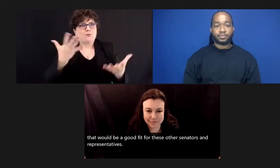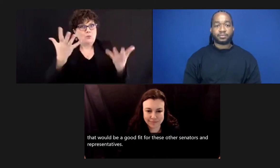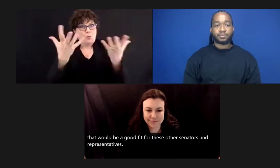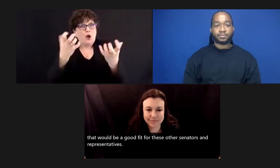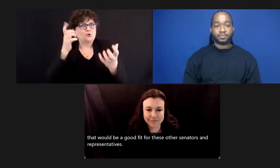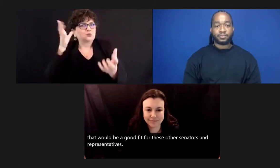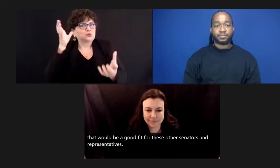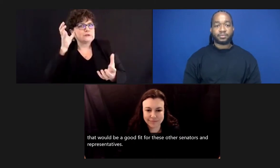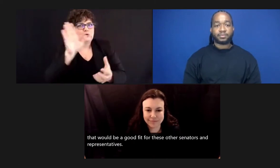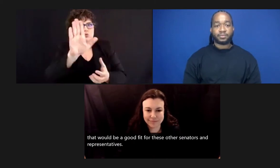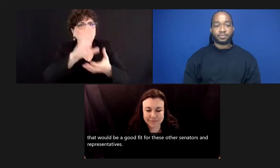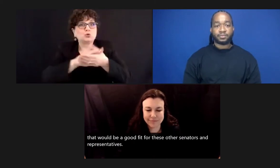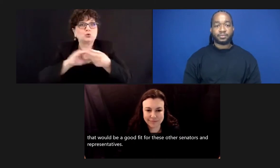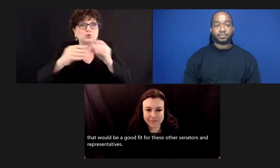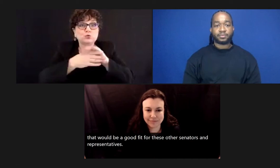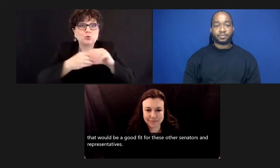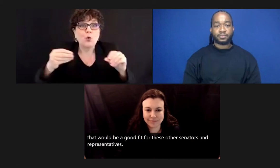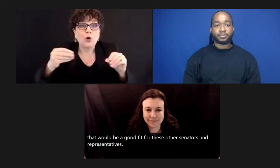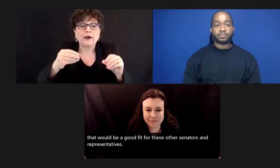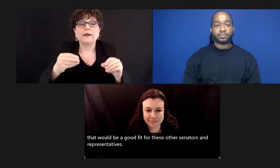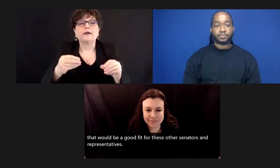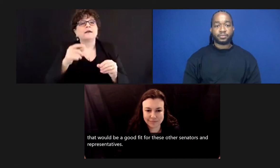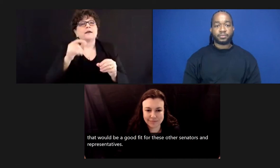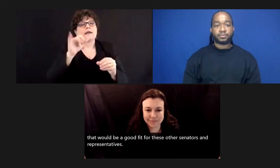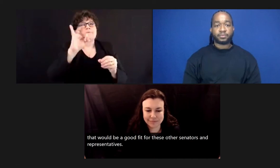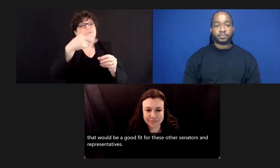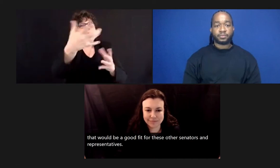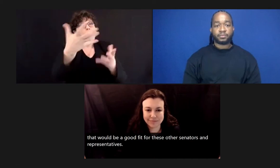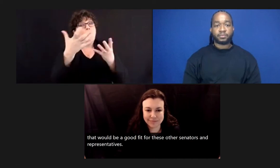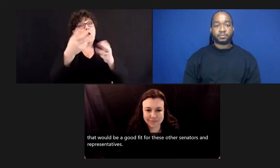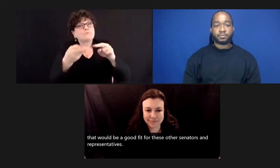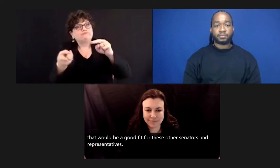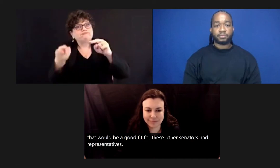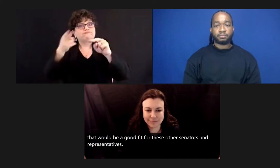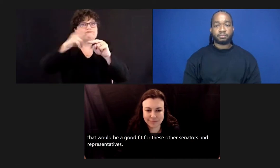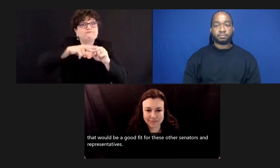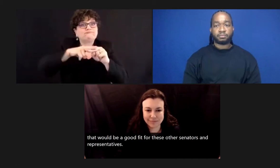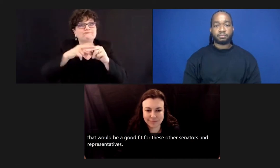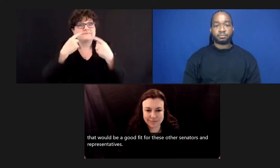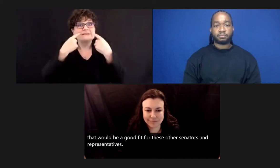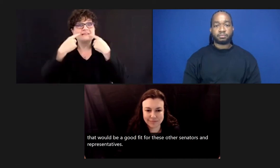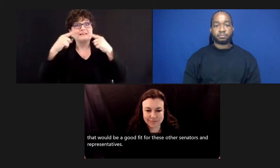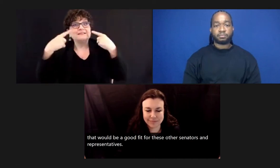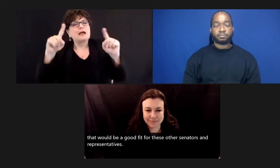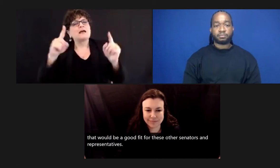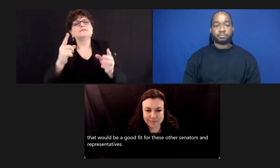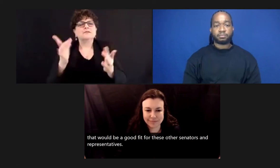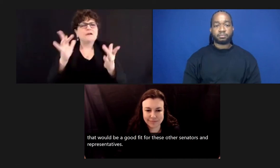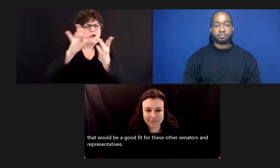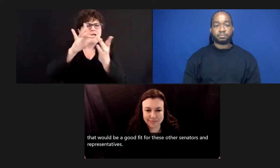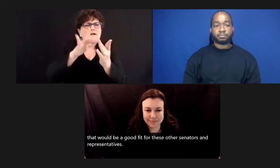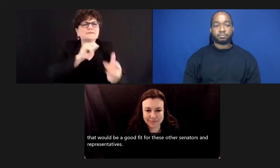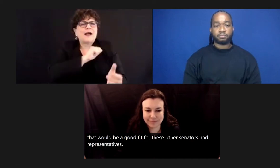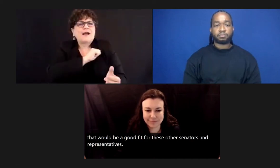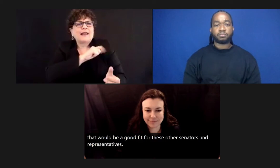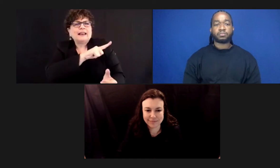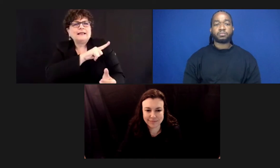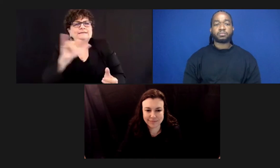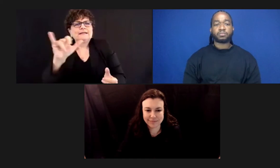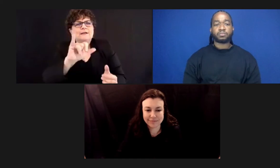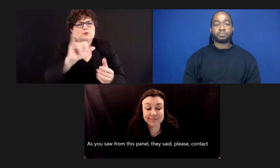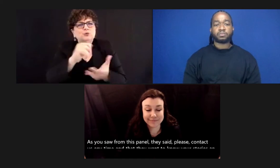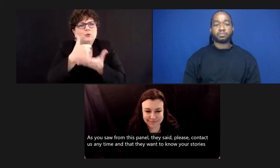us anytime, and that they want to know your stories. And so if you would like